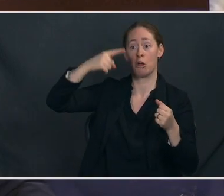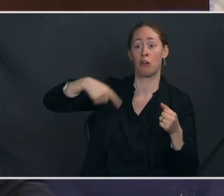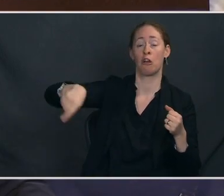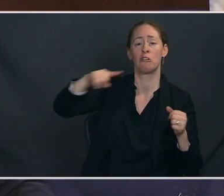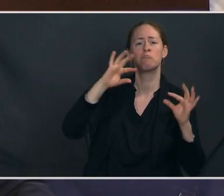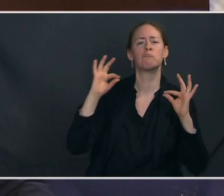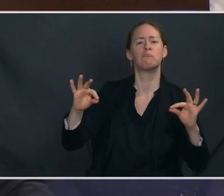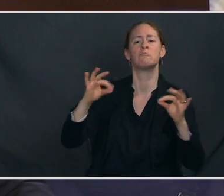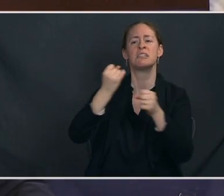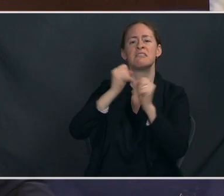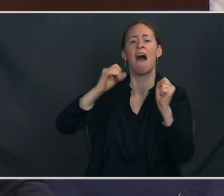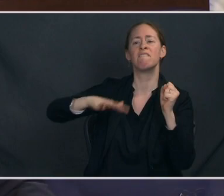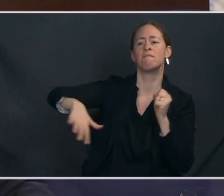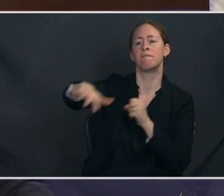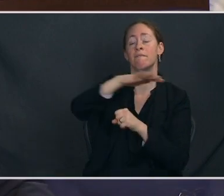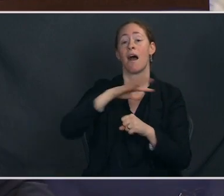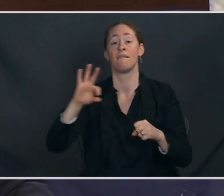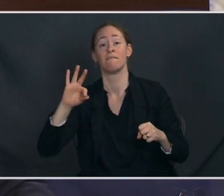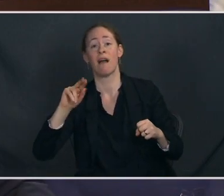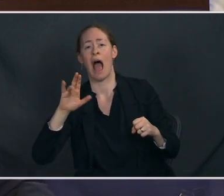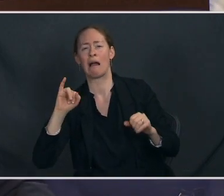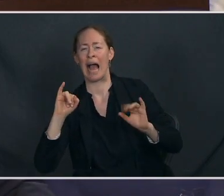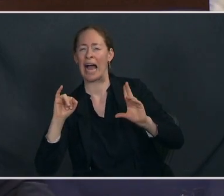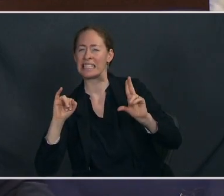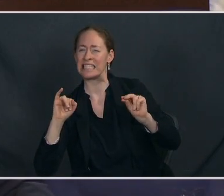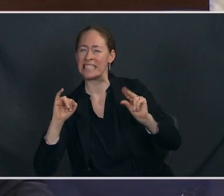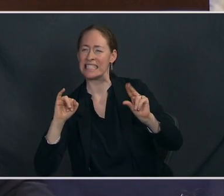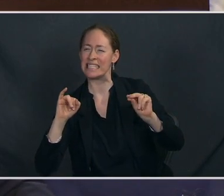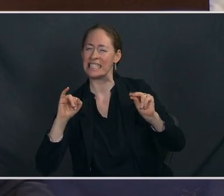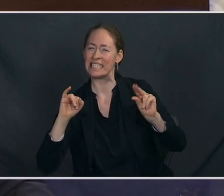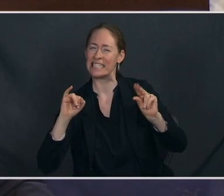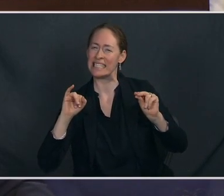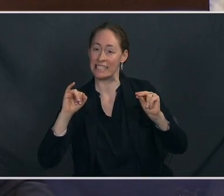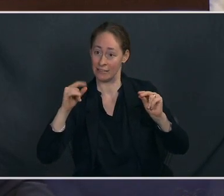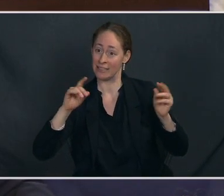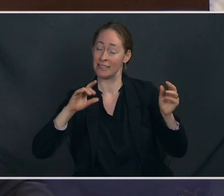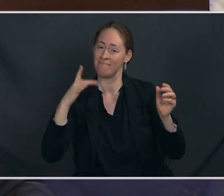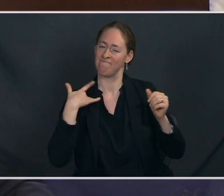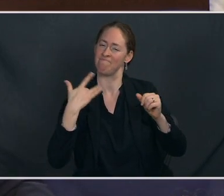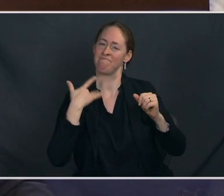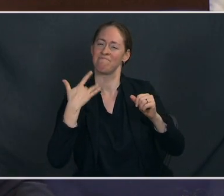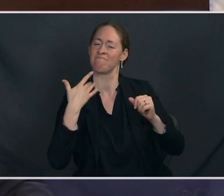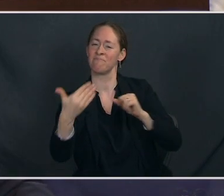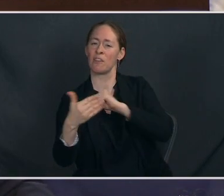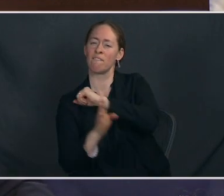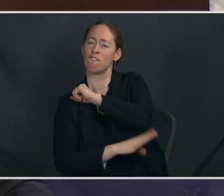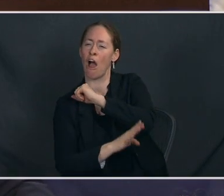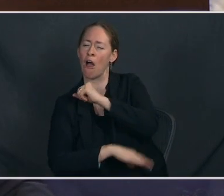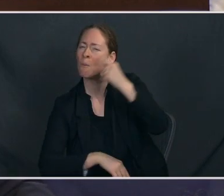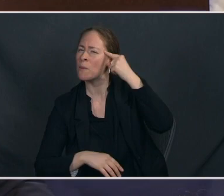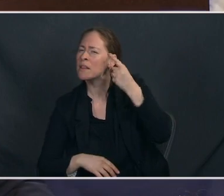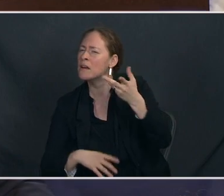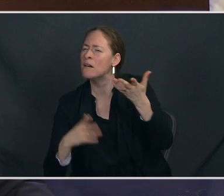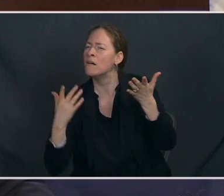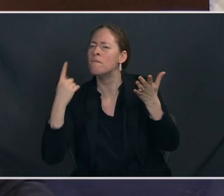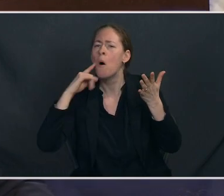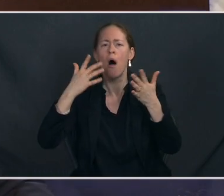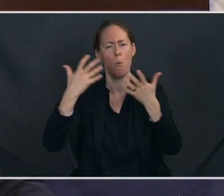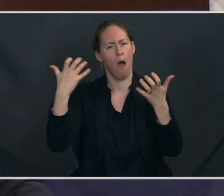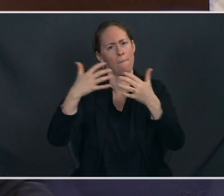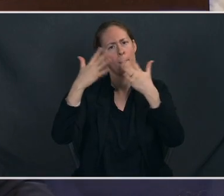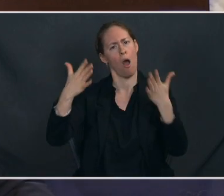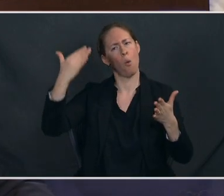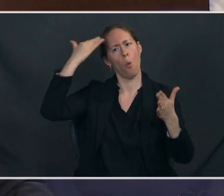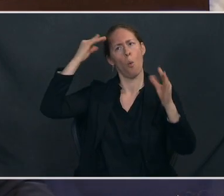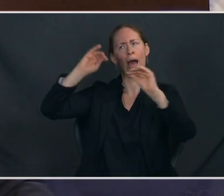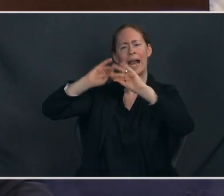thought this would likely occur where we were closer to being back to normal by this fall. Just so it's clear for Americans what the administration is promising or